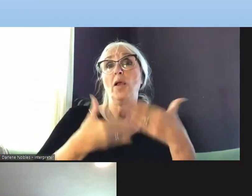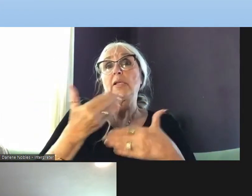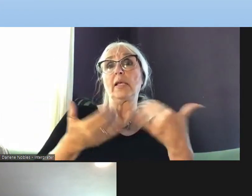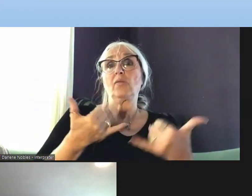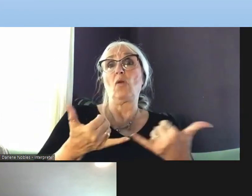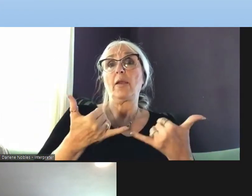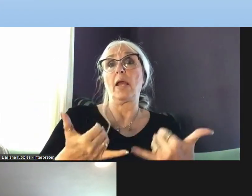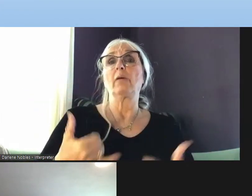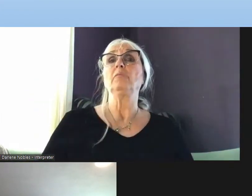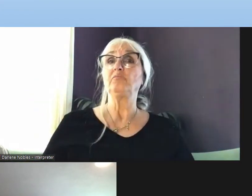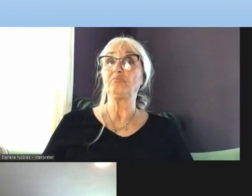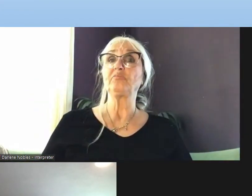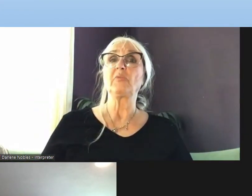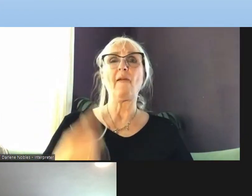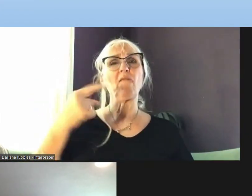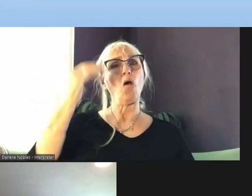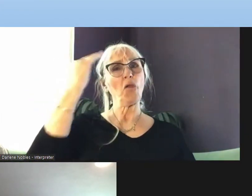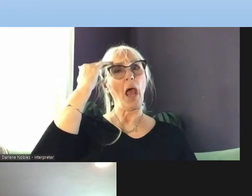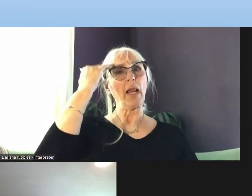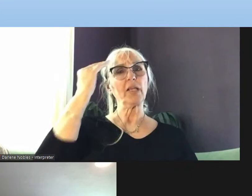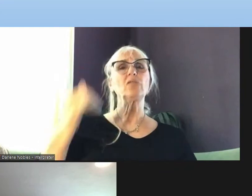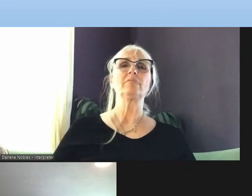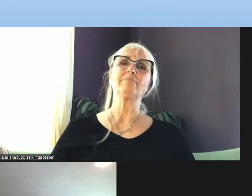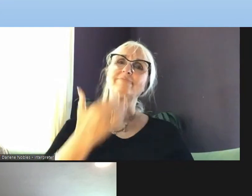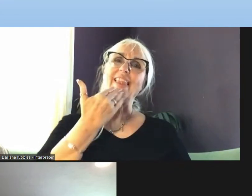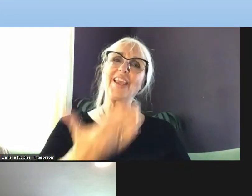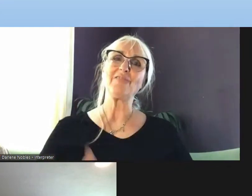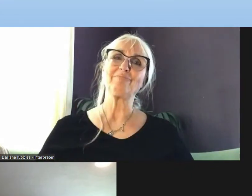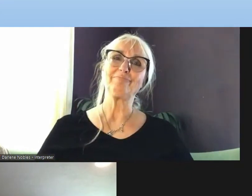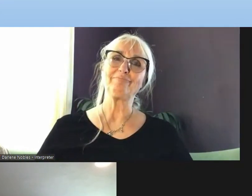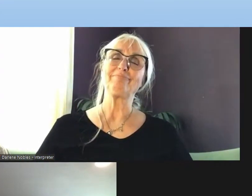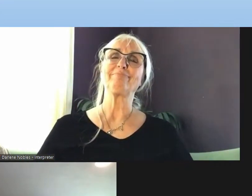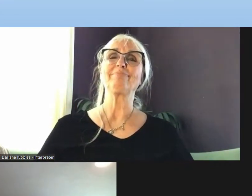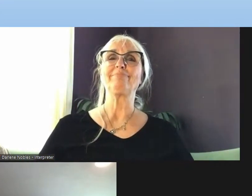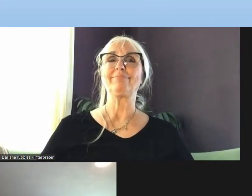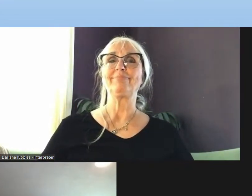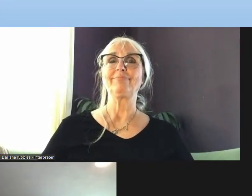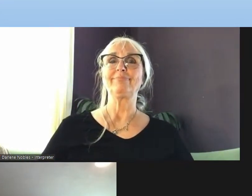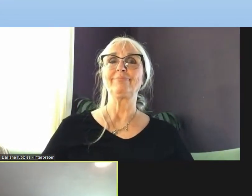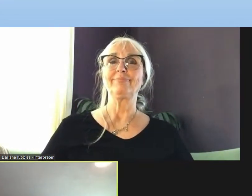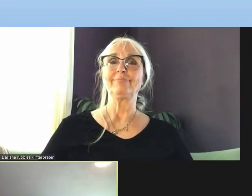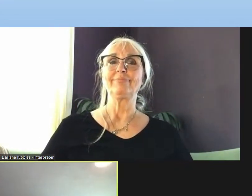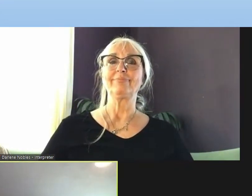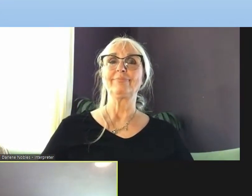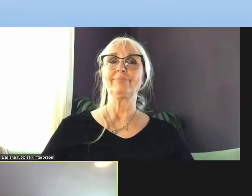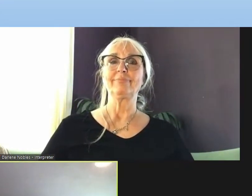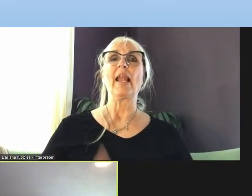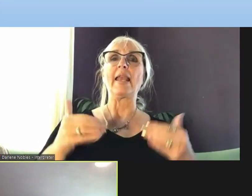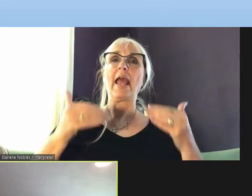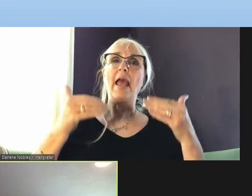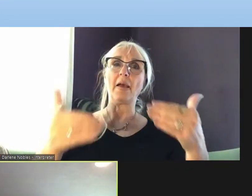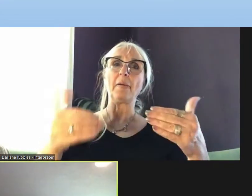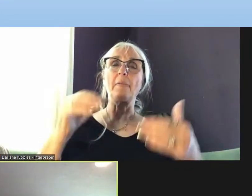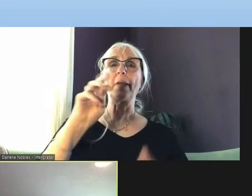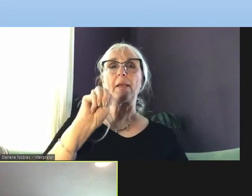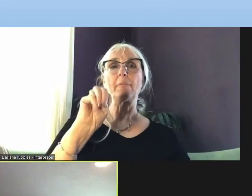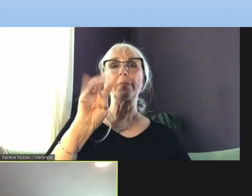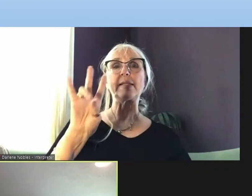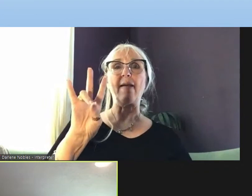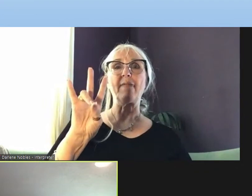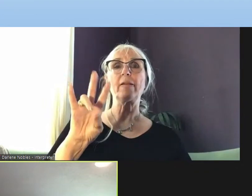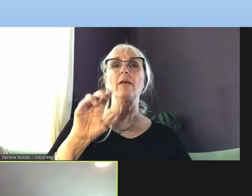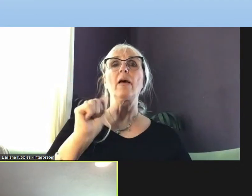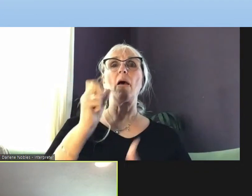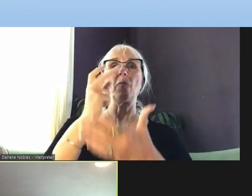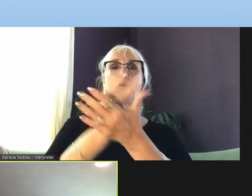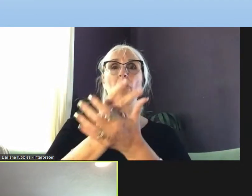for knowledge. Okay, thank you. All right. All right, moving on to item M7, authorization of